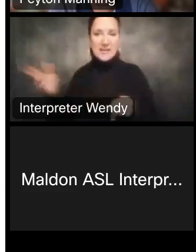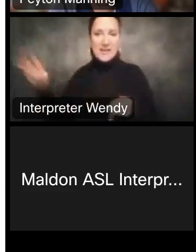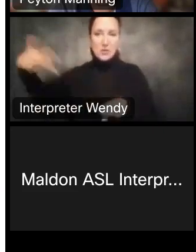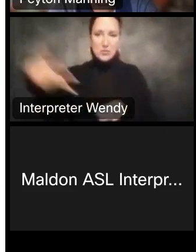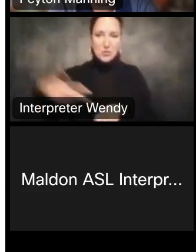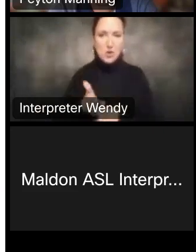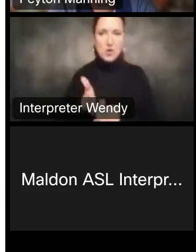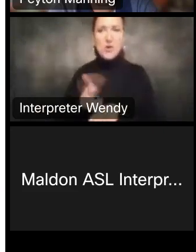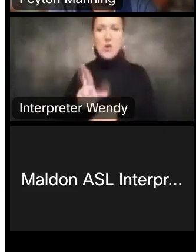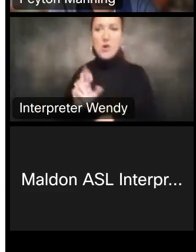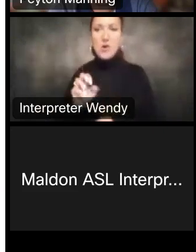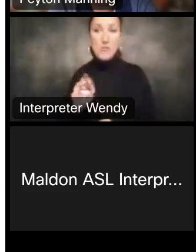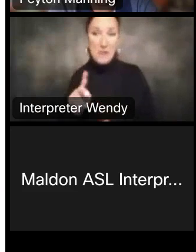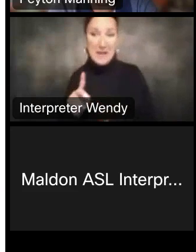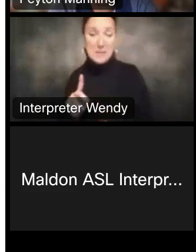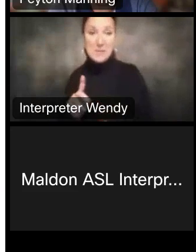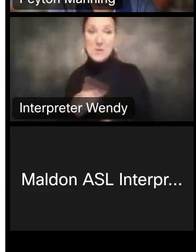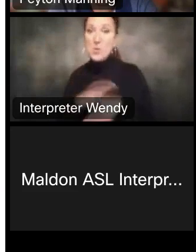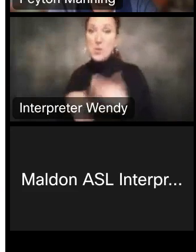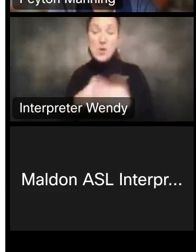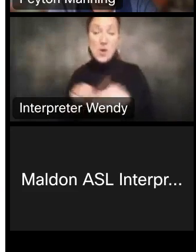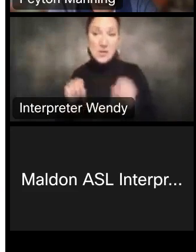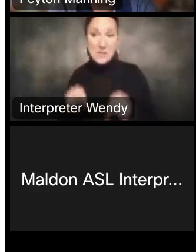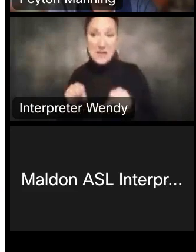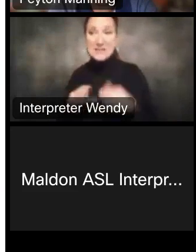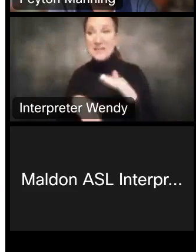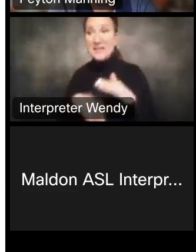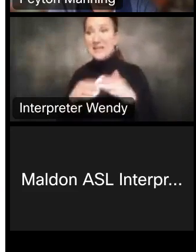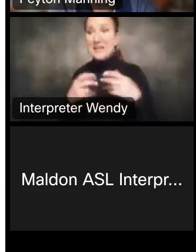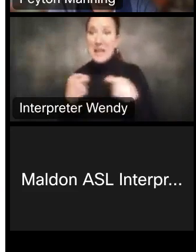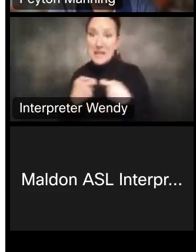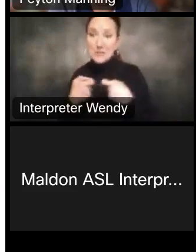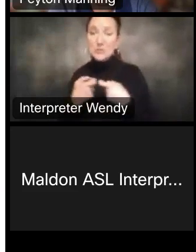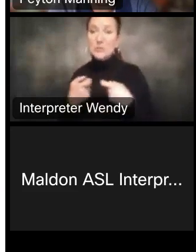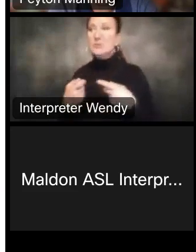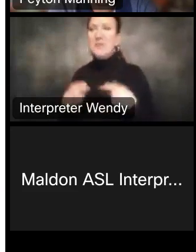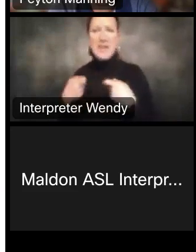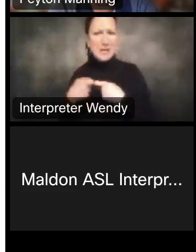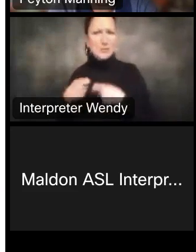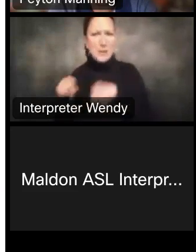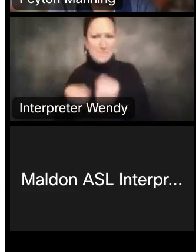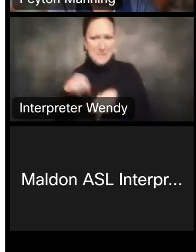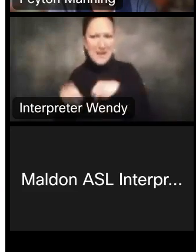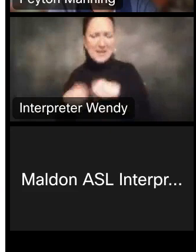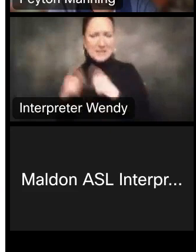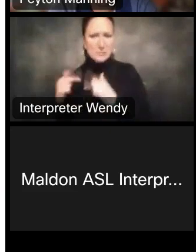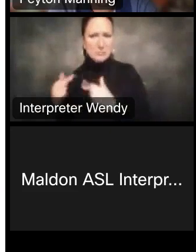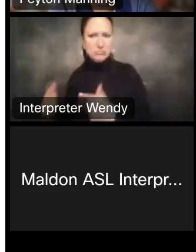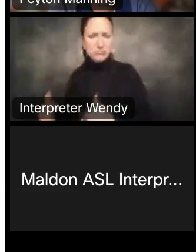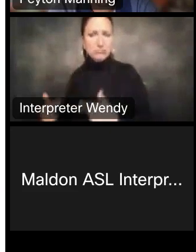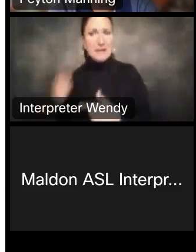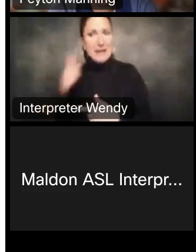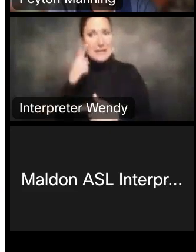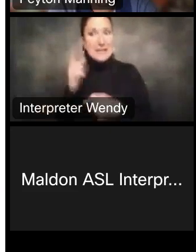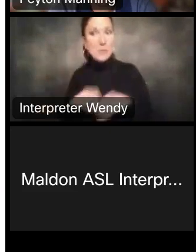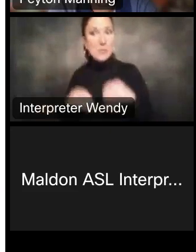all the capacity and certainly with all the additional electric bike usage, that I think we're going to get a lot more